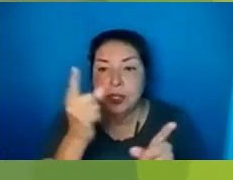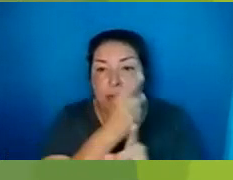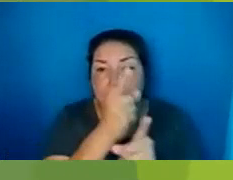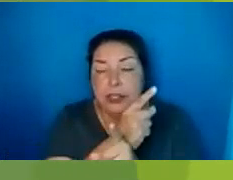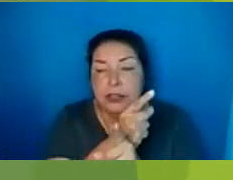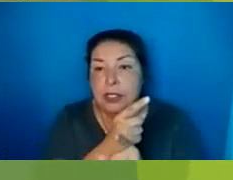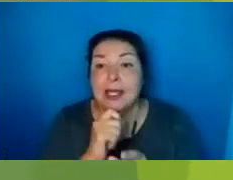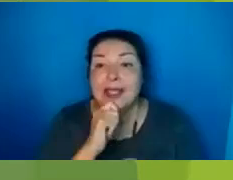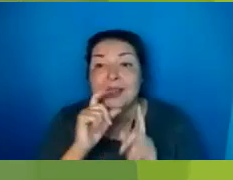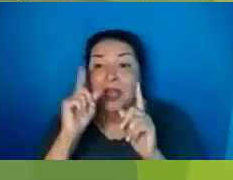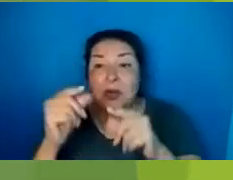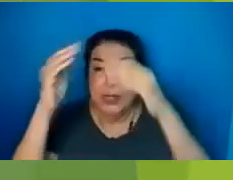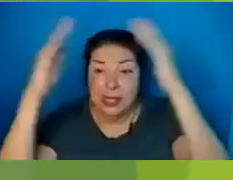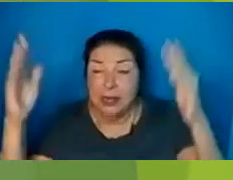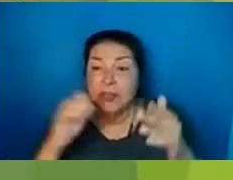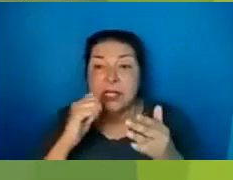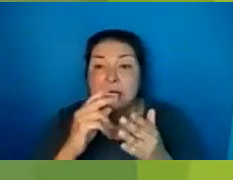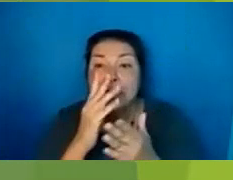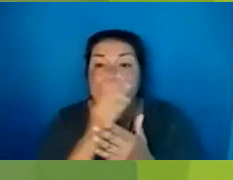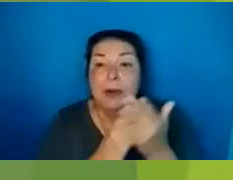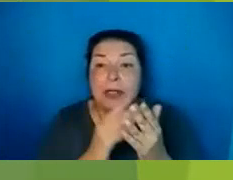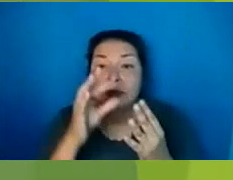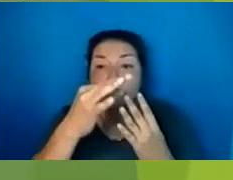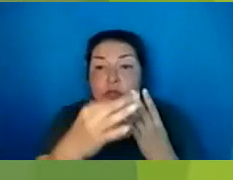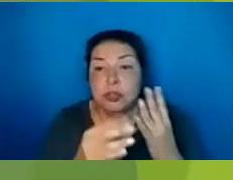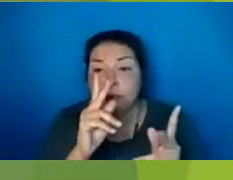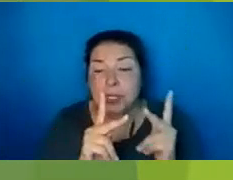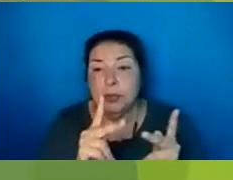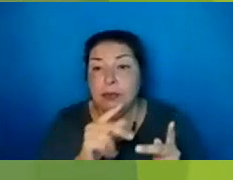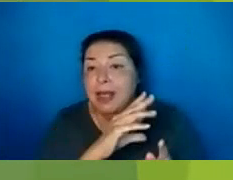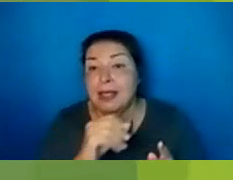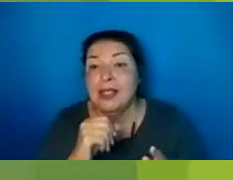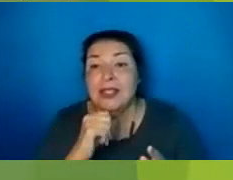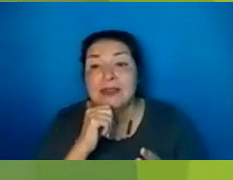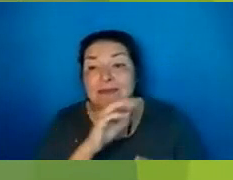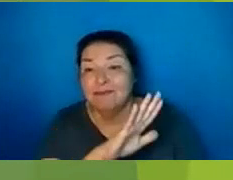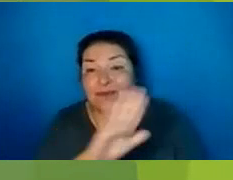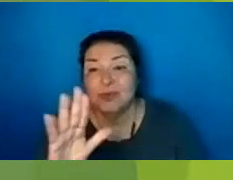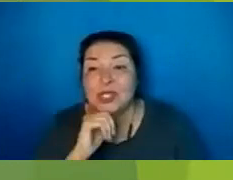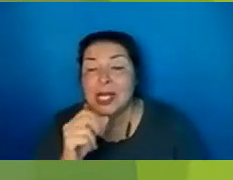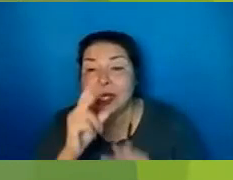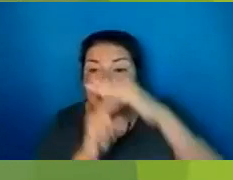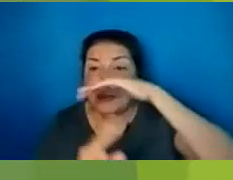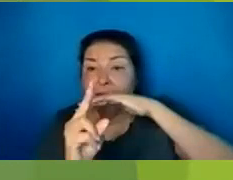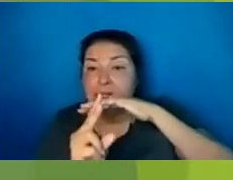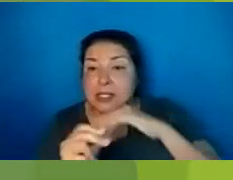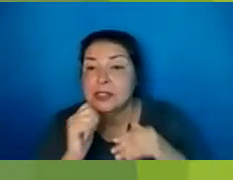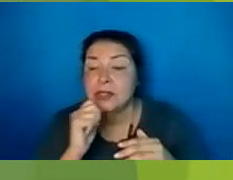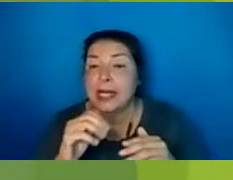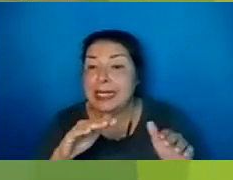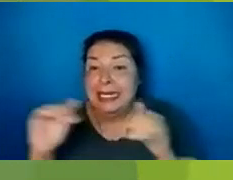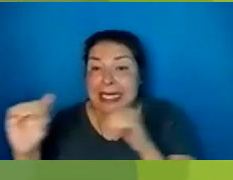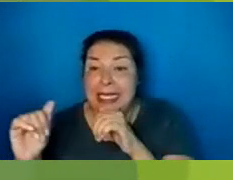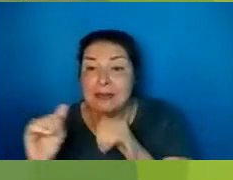up in heaven. You're not going to be part of the chosen people. And you're not going to prophesy. You're not going to leave Babylon. And it was